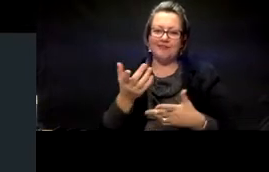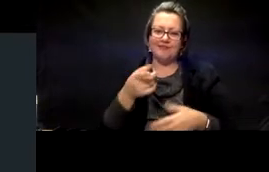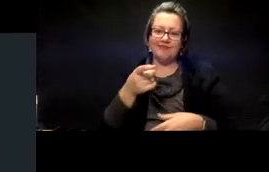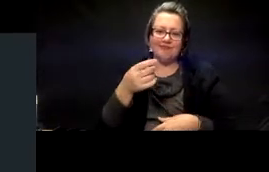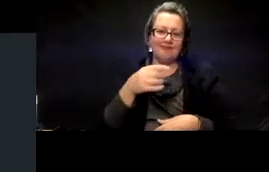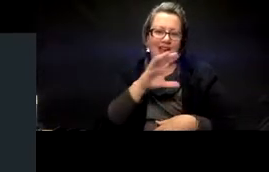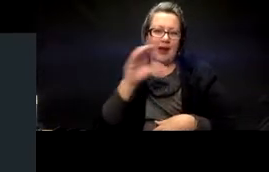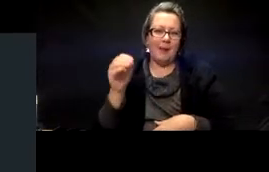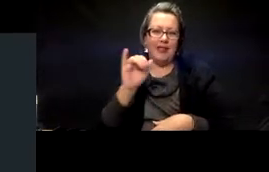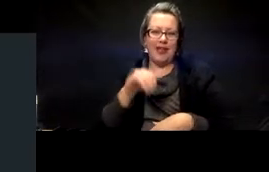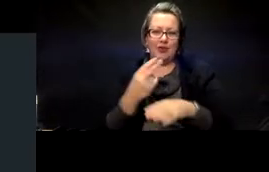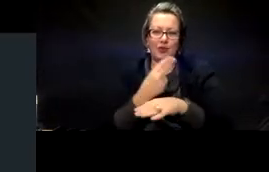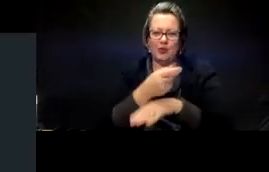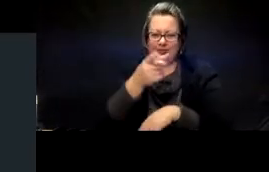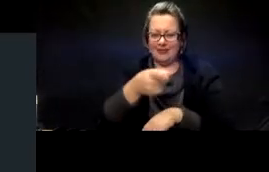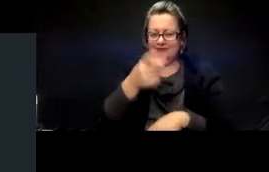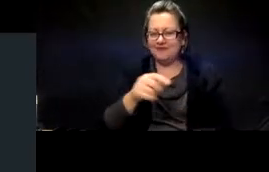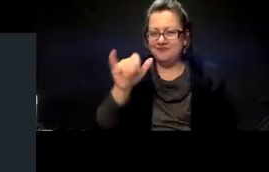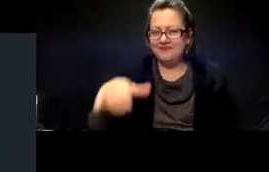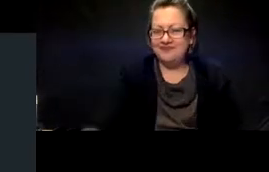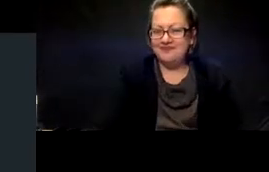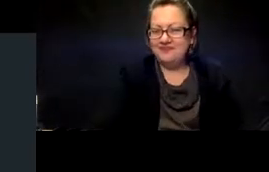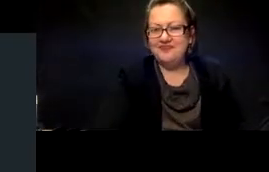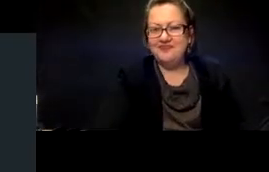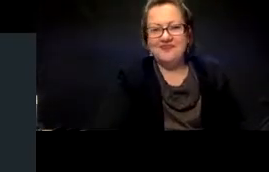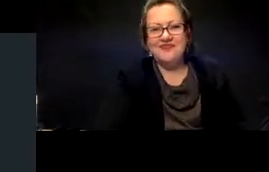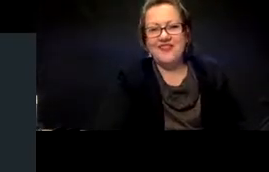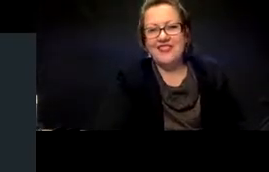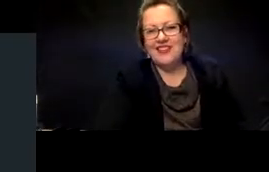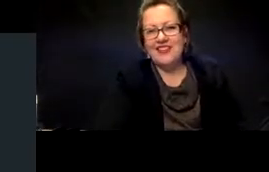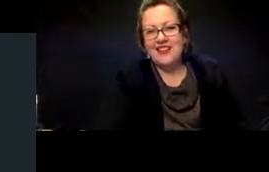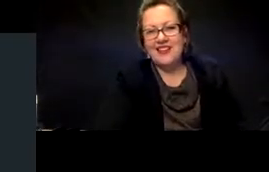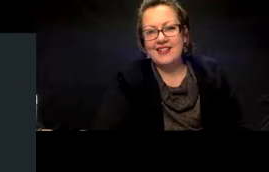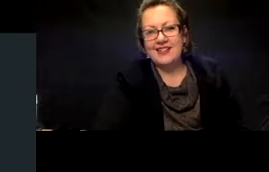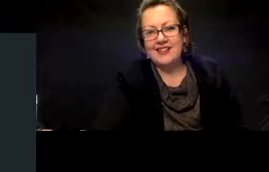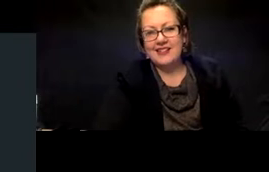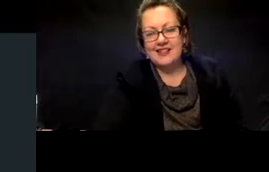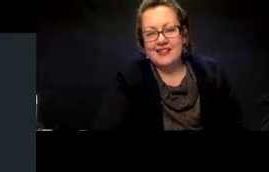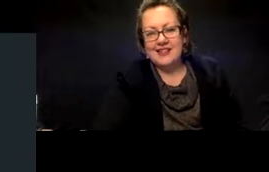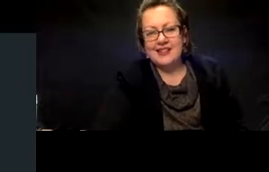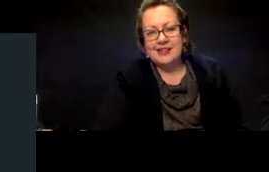at Hamilton, where a person would be typing what is being said.